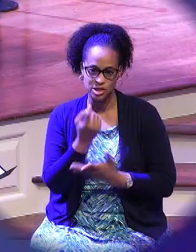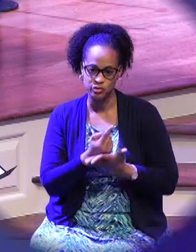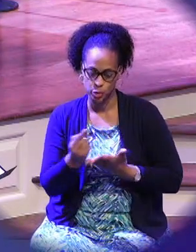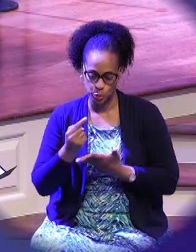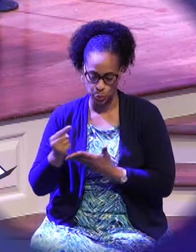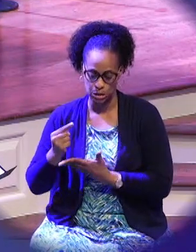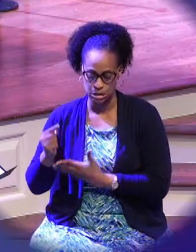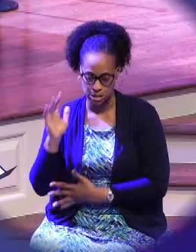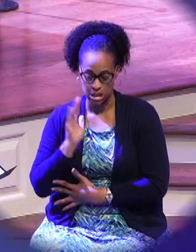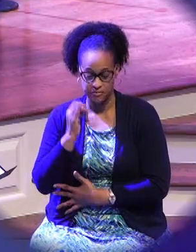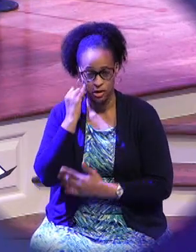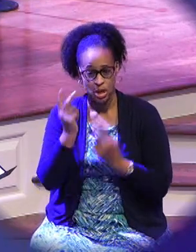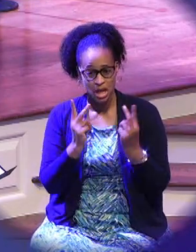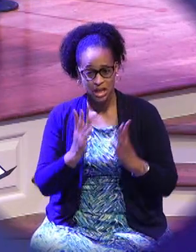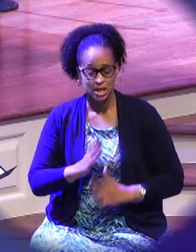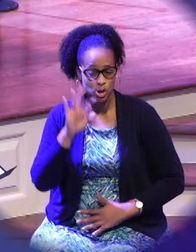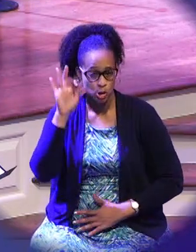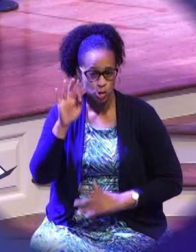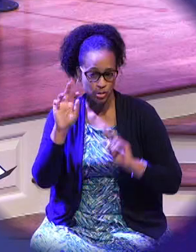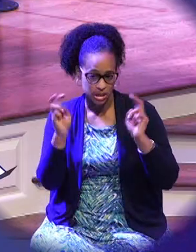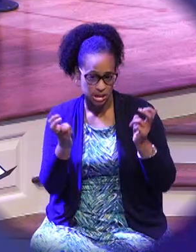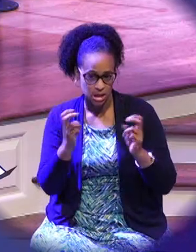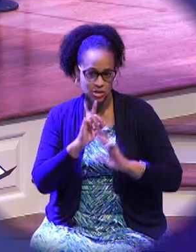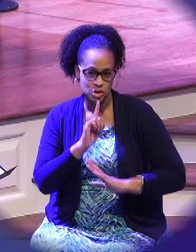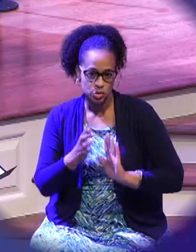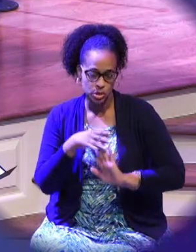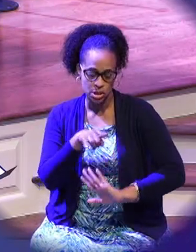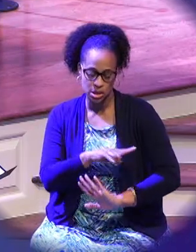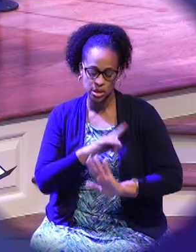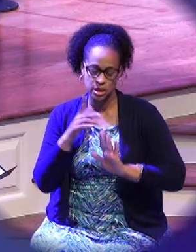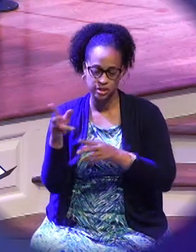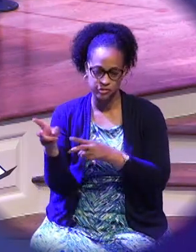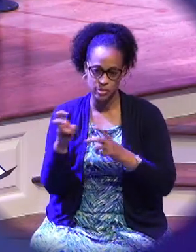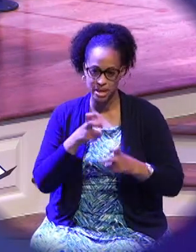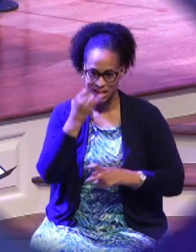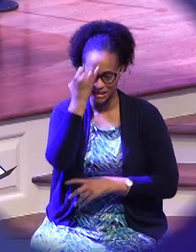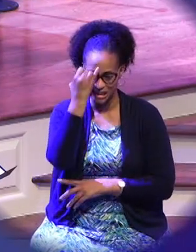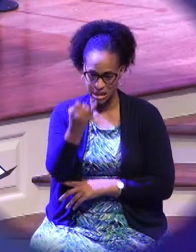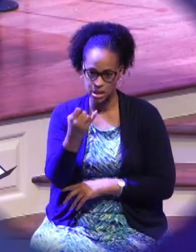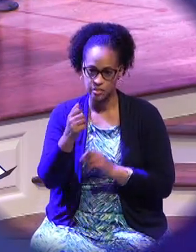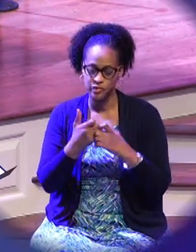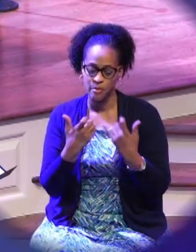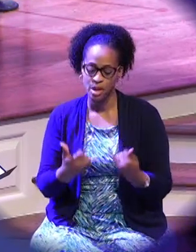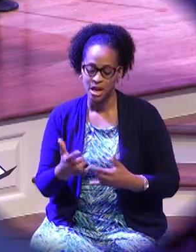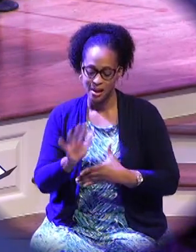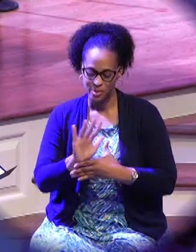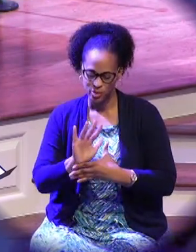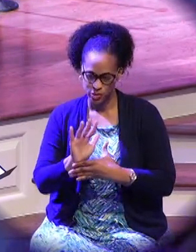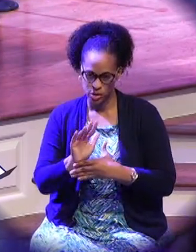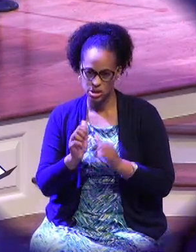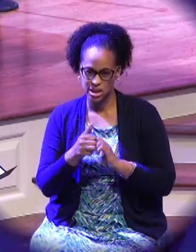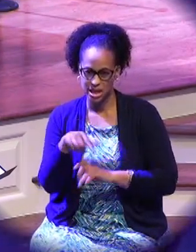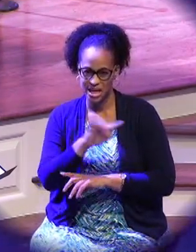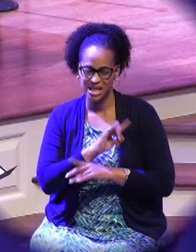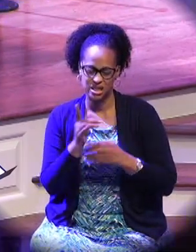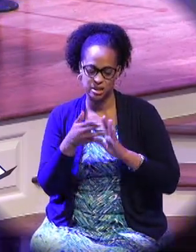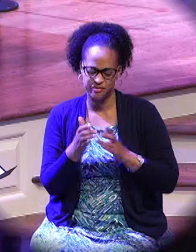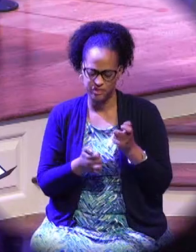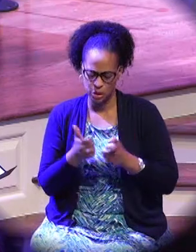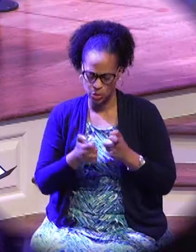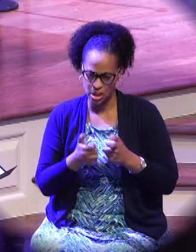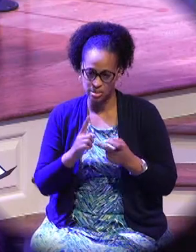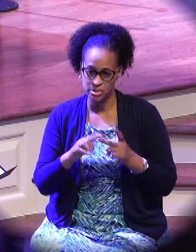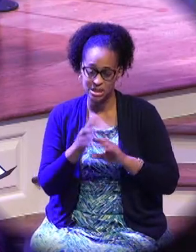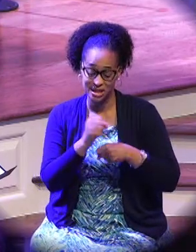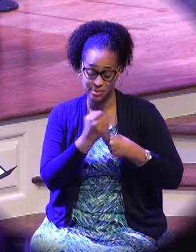If you are a guest, our sermon series is really drawn from this idea from modern movies and video games where the